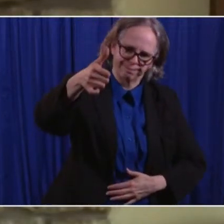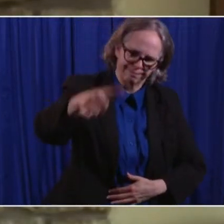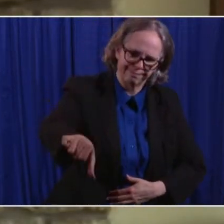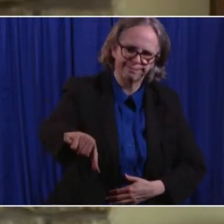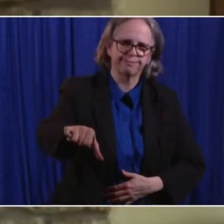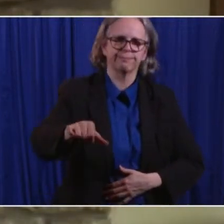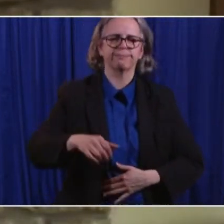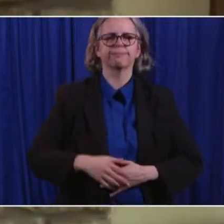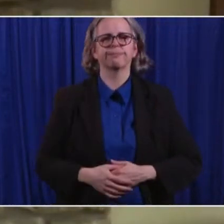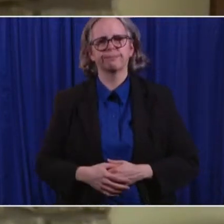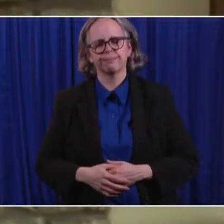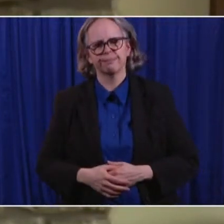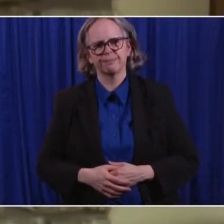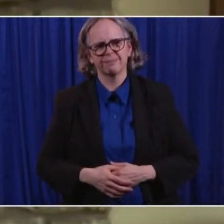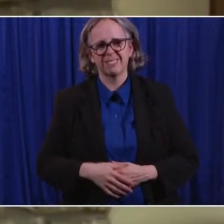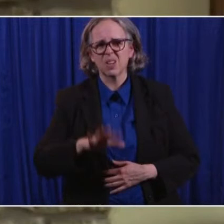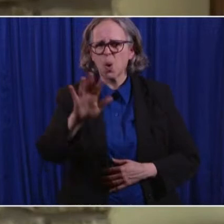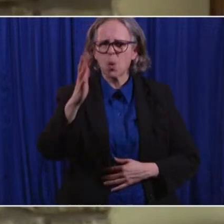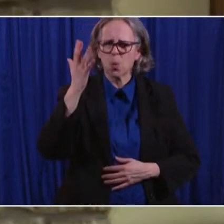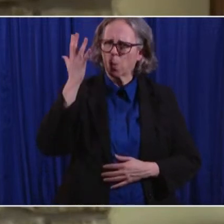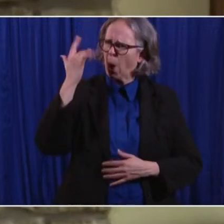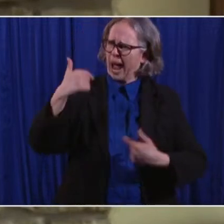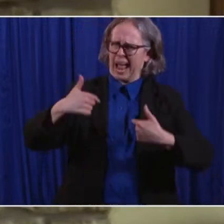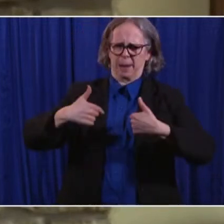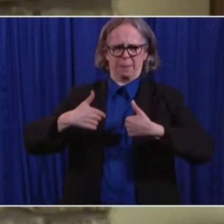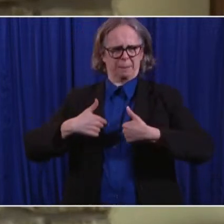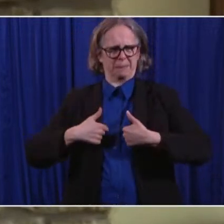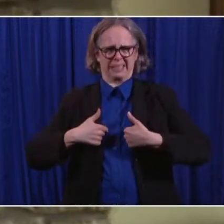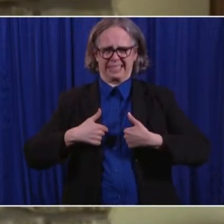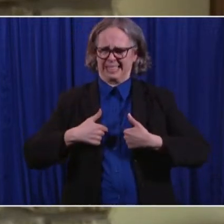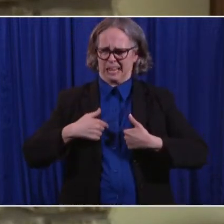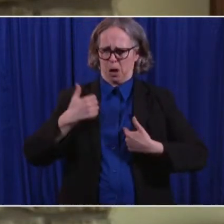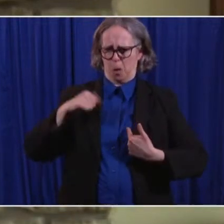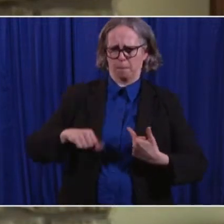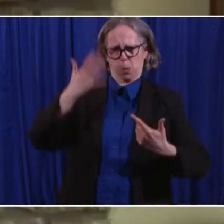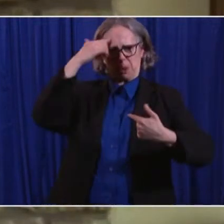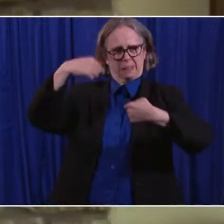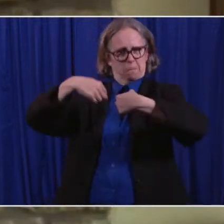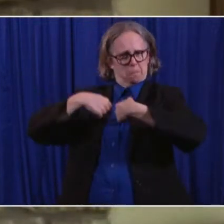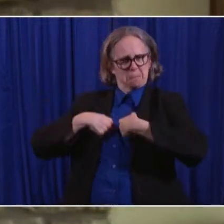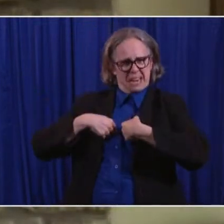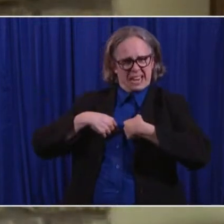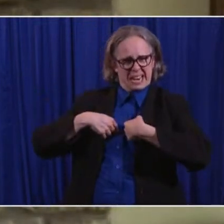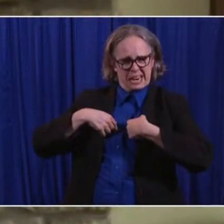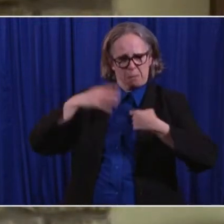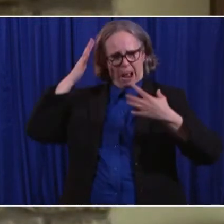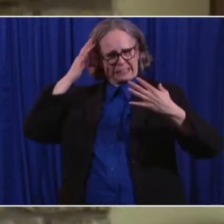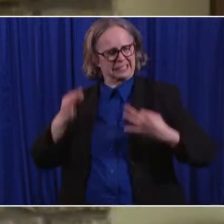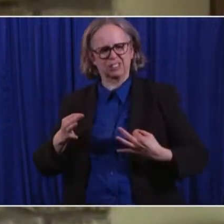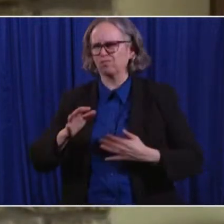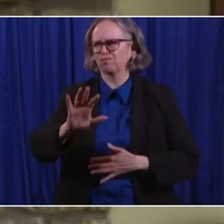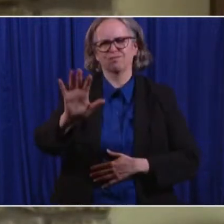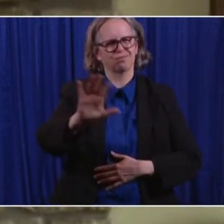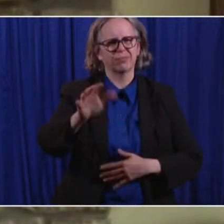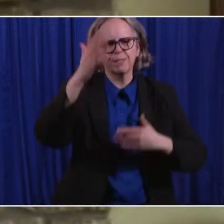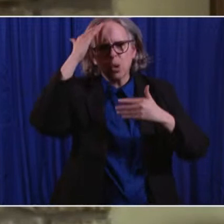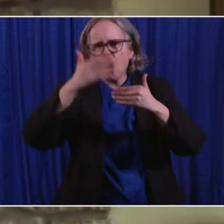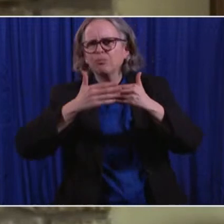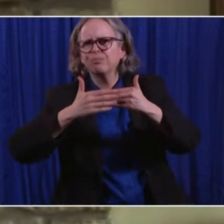not so much for me, certainly, because we're coming out of this